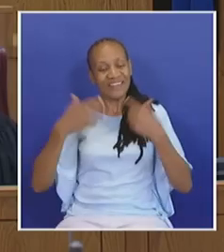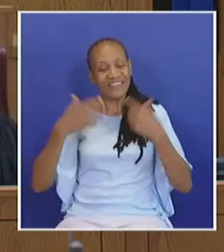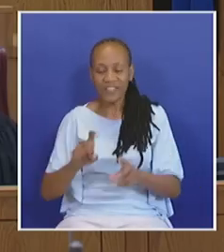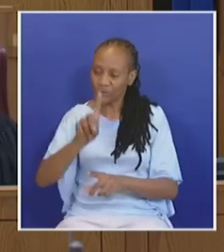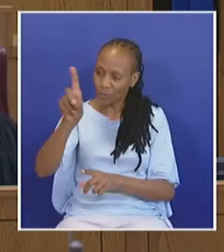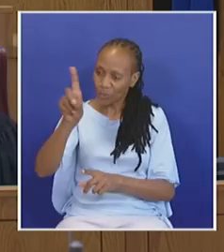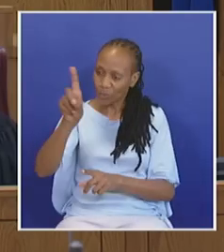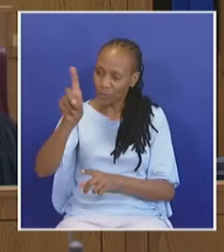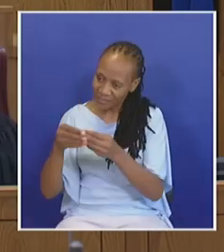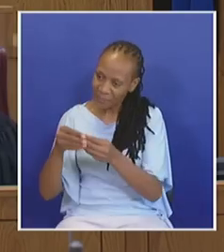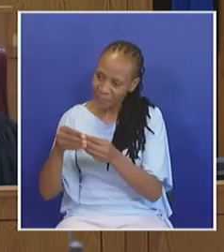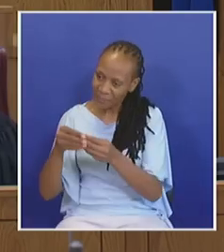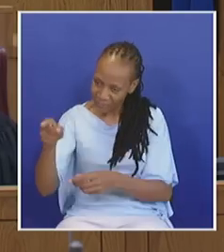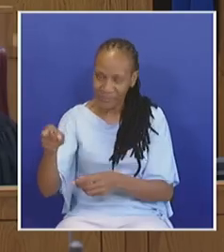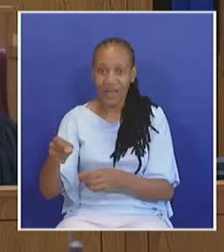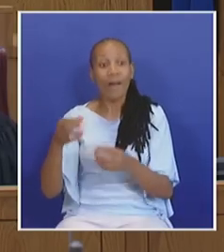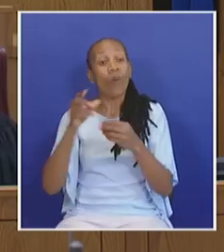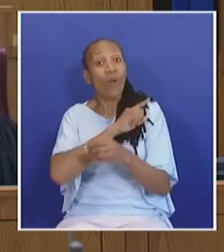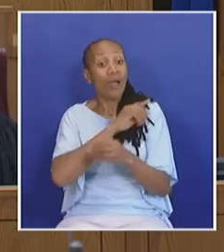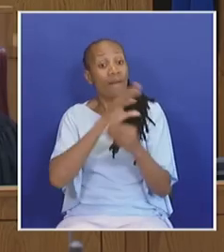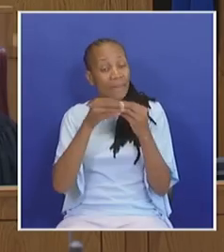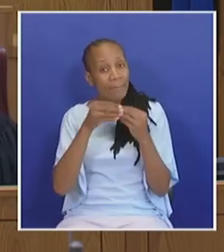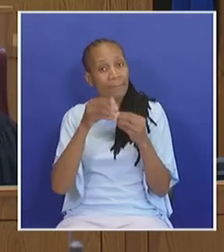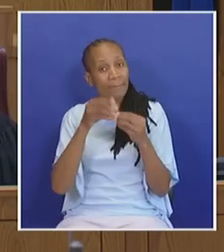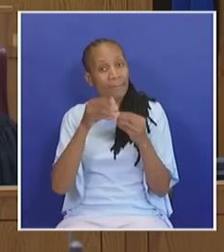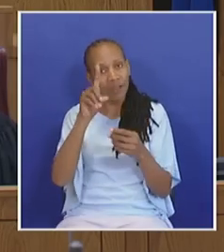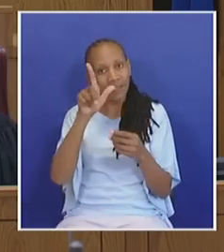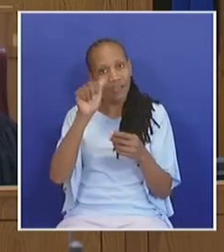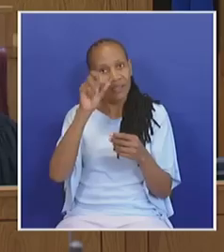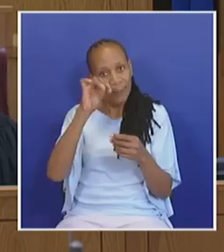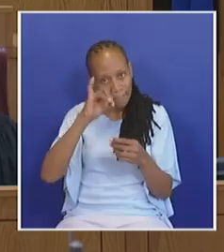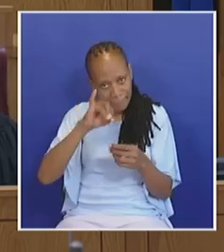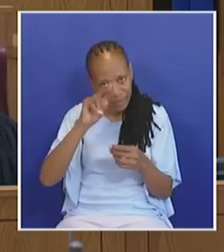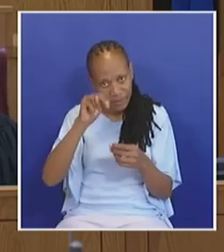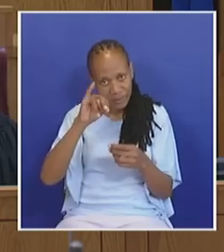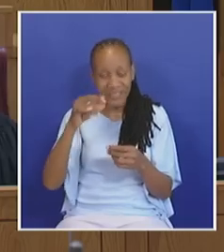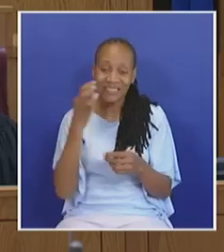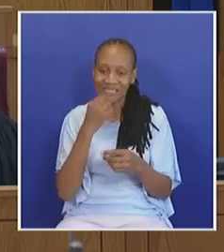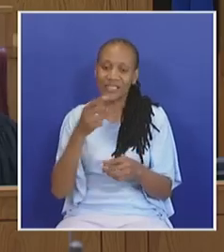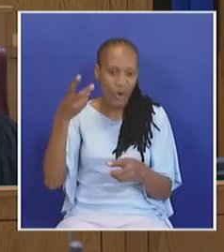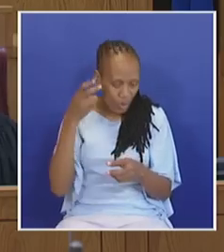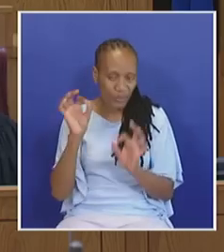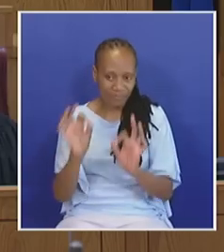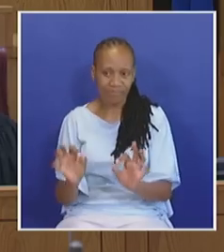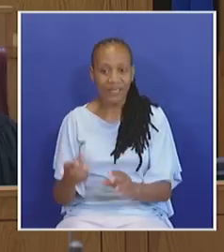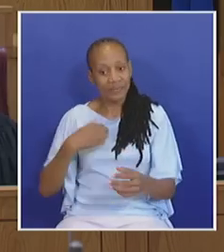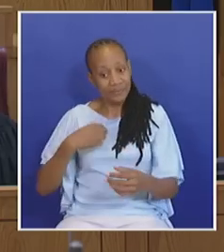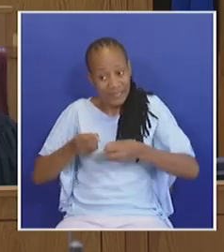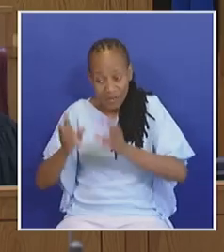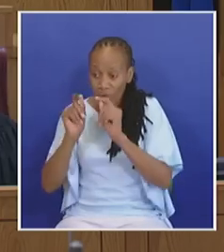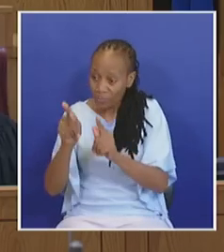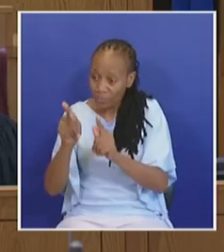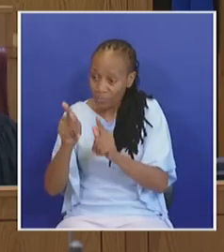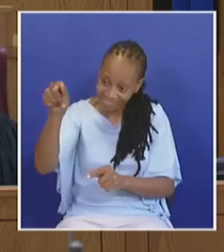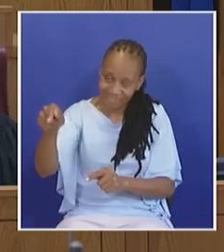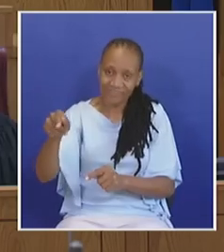Honorable Dlamini insisted that she had her say so. And it was to give her the chance, if indeed it was so,